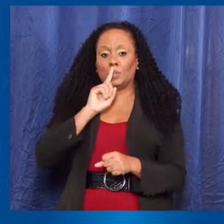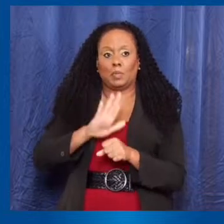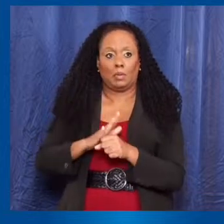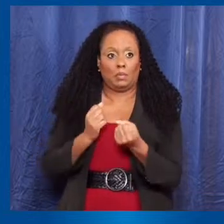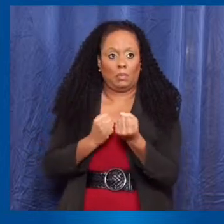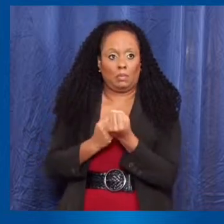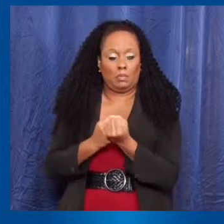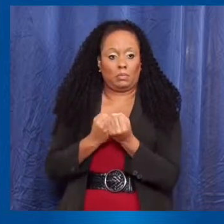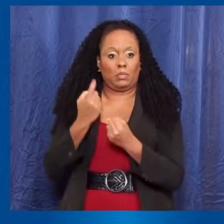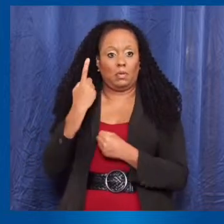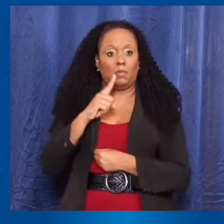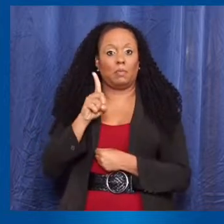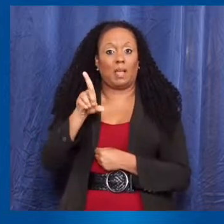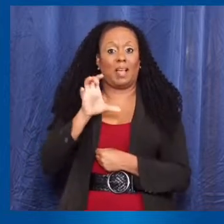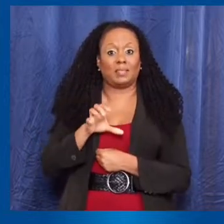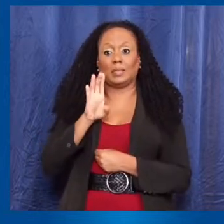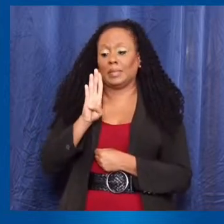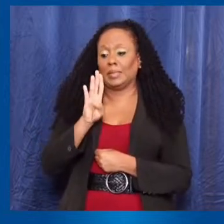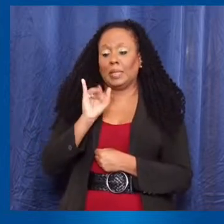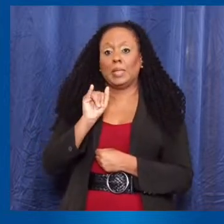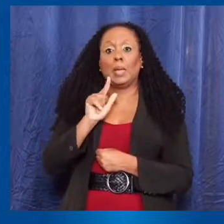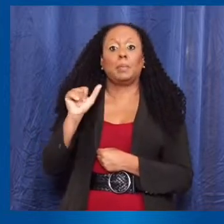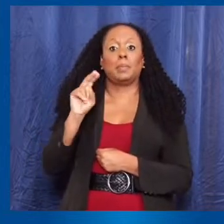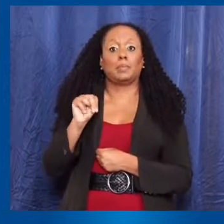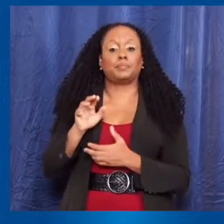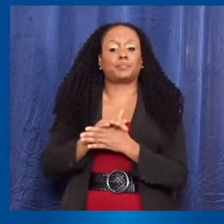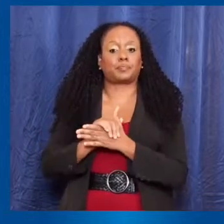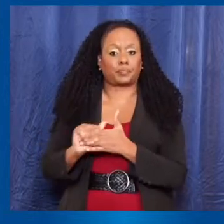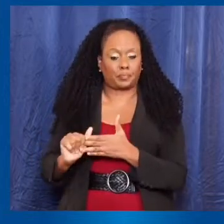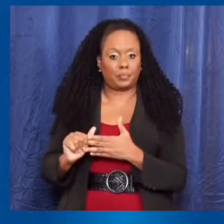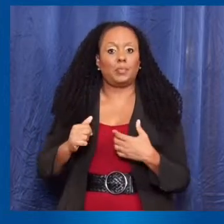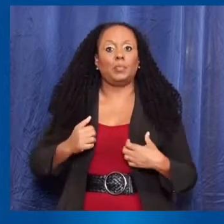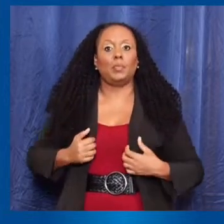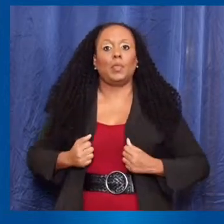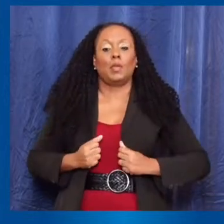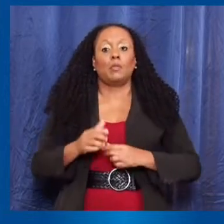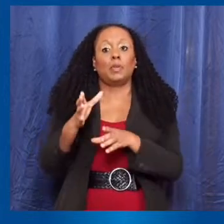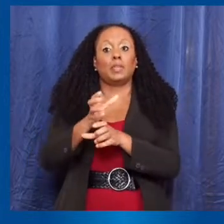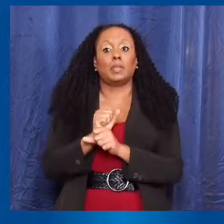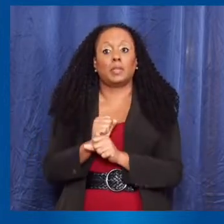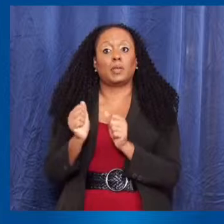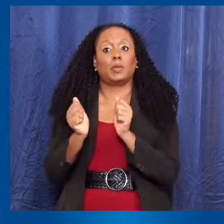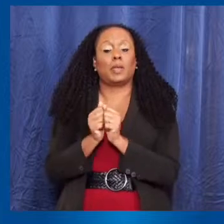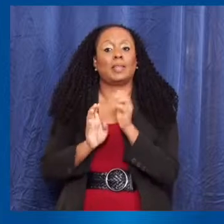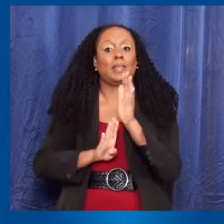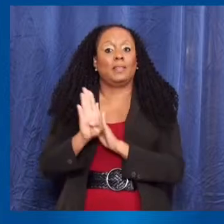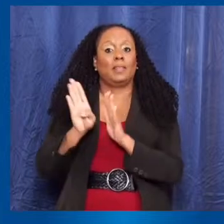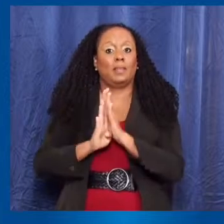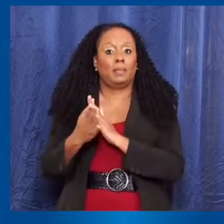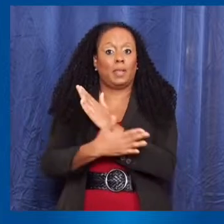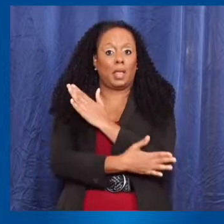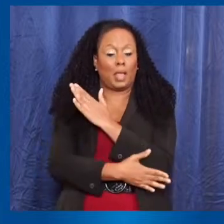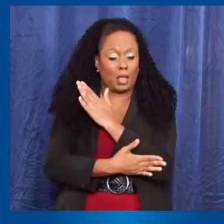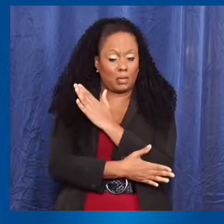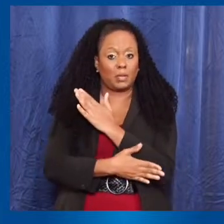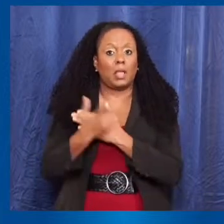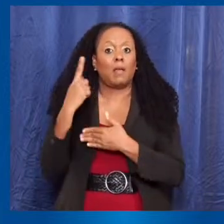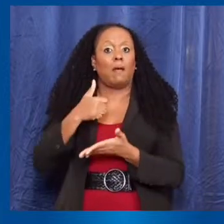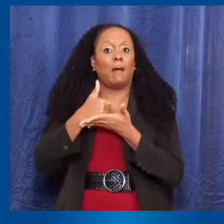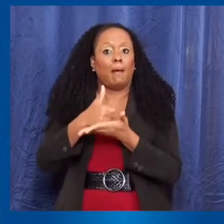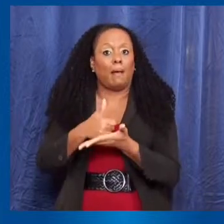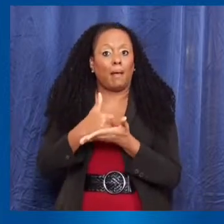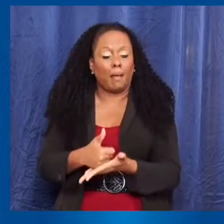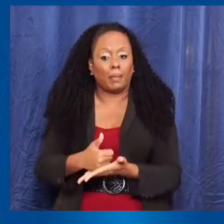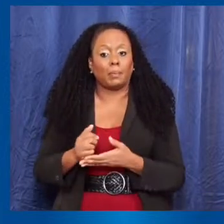$100 billion of SDRs received by developed countries to more vulnerable ones. France